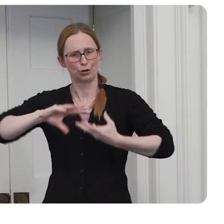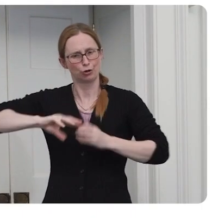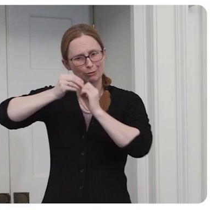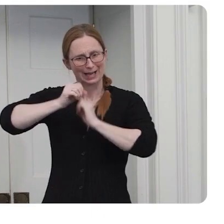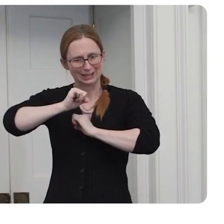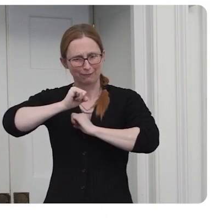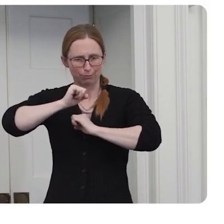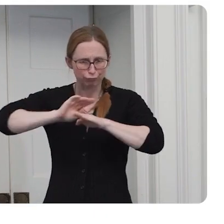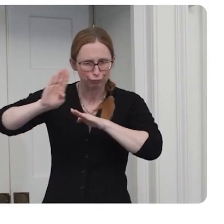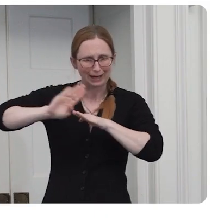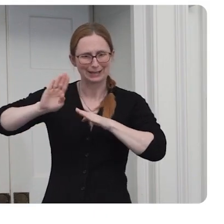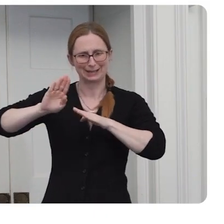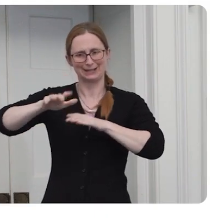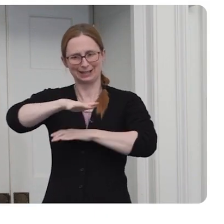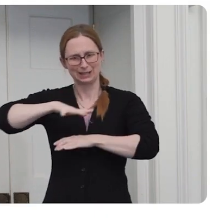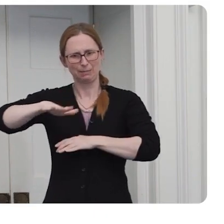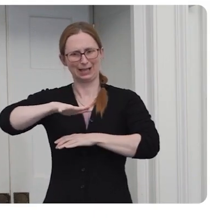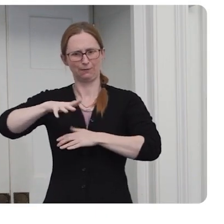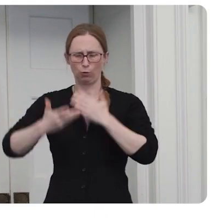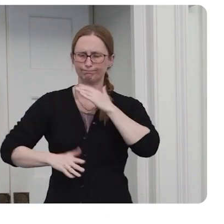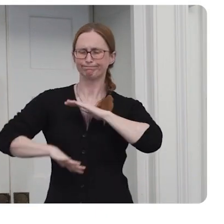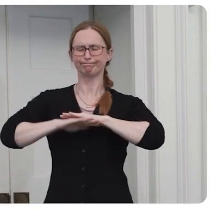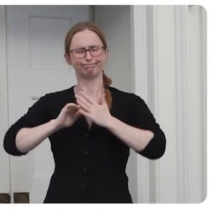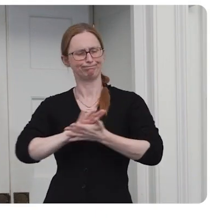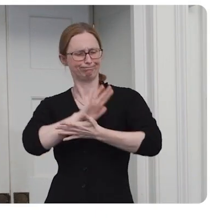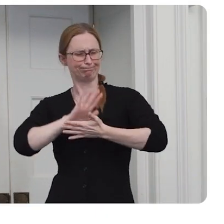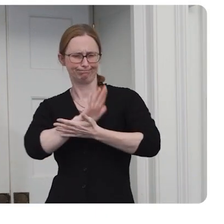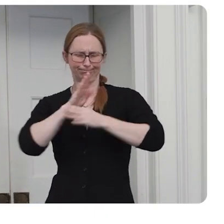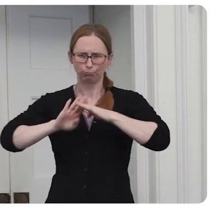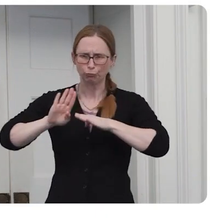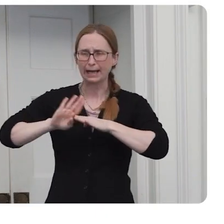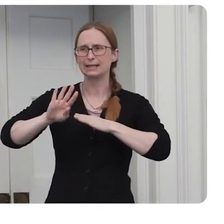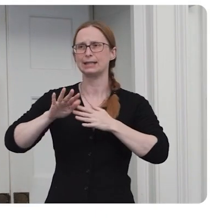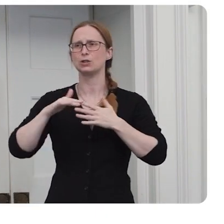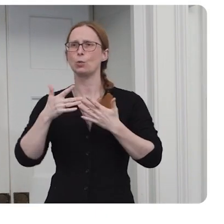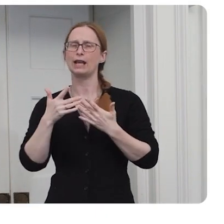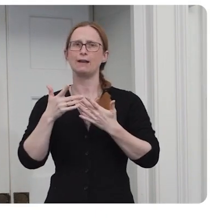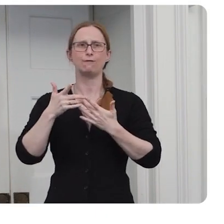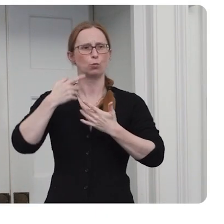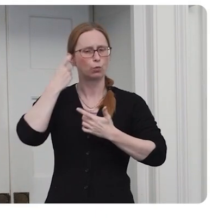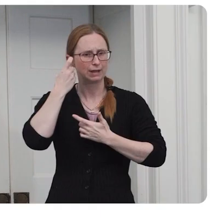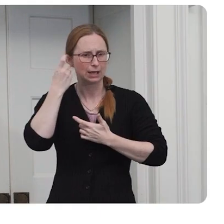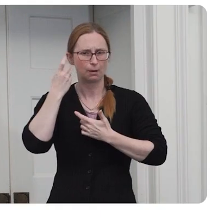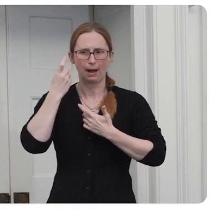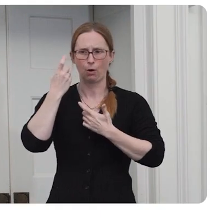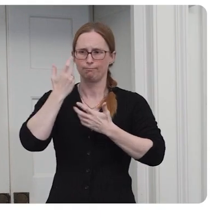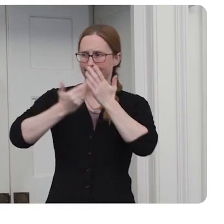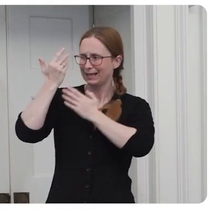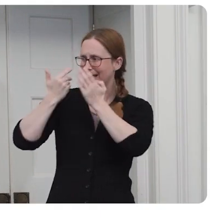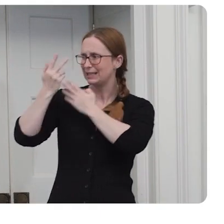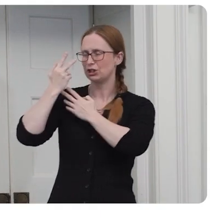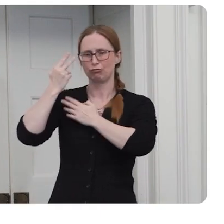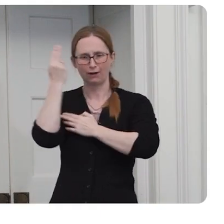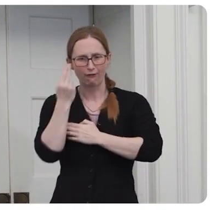creative practice, a space for having a creative and fulfilling practice. And if you look at the history of